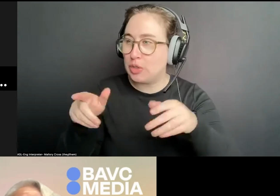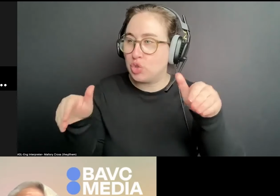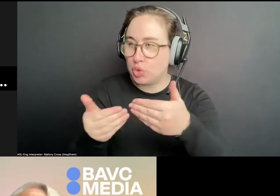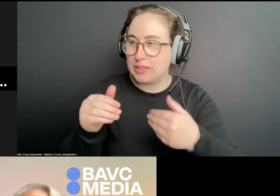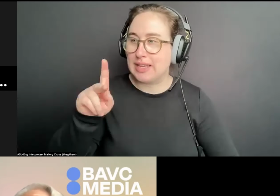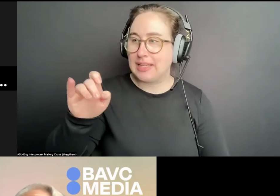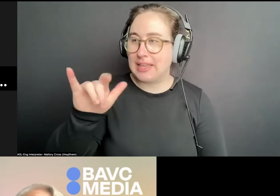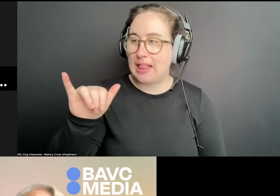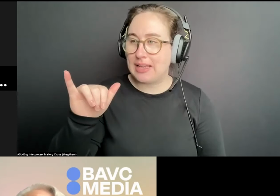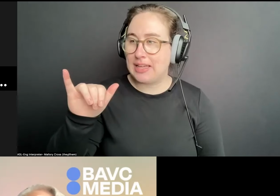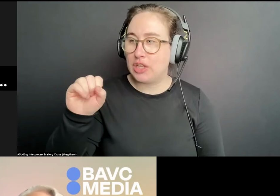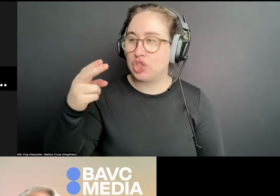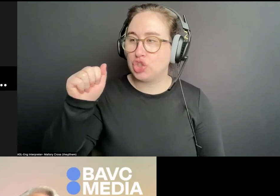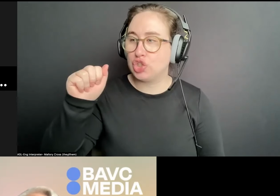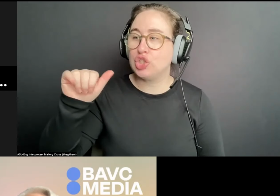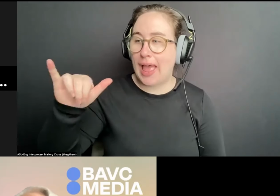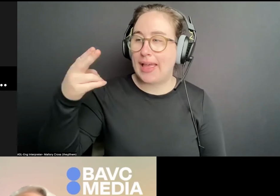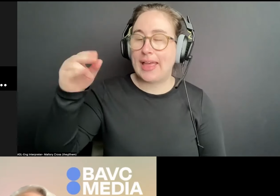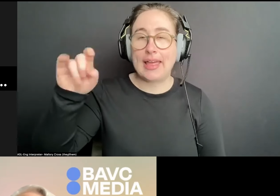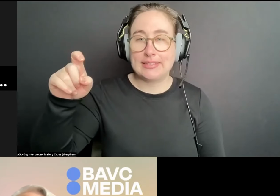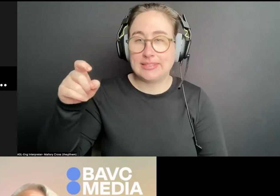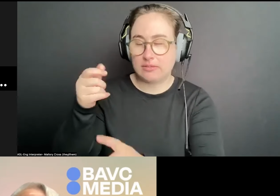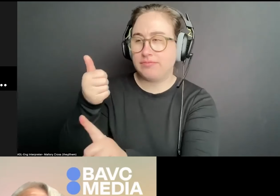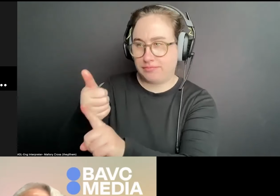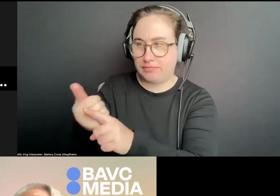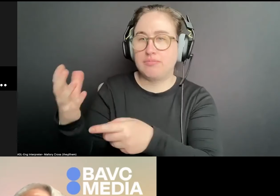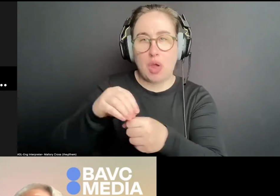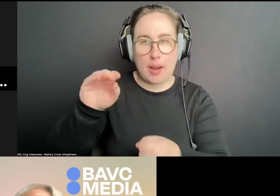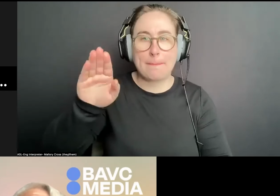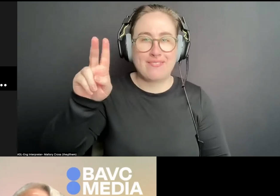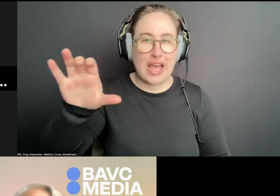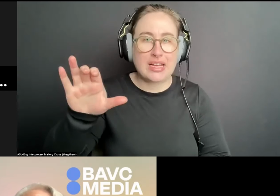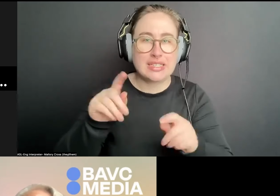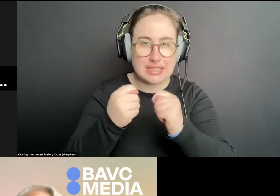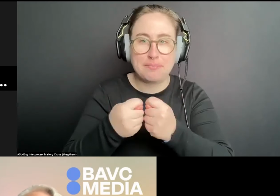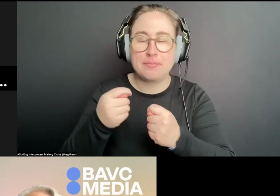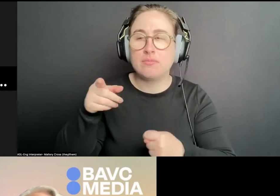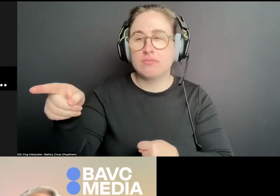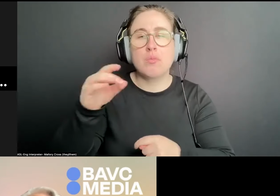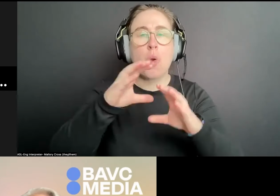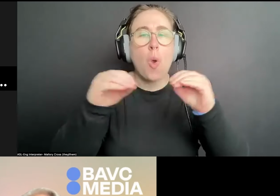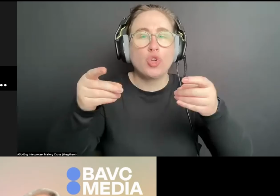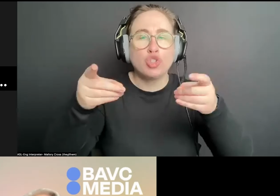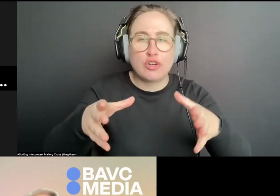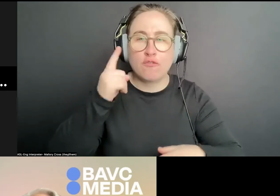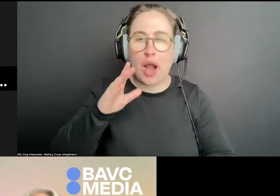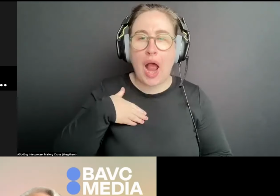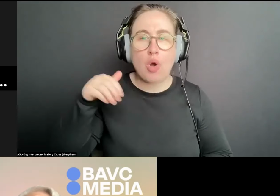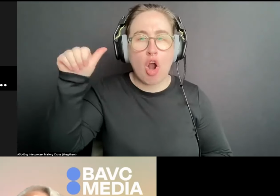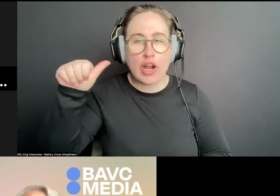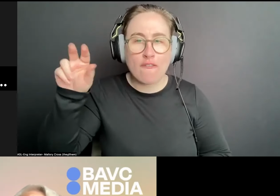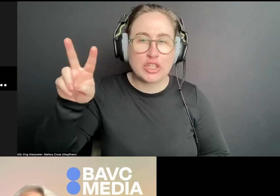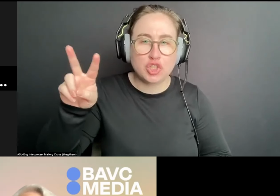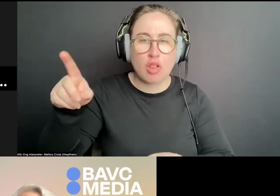who is part of BAVC Media's team. She is the co-director of our audiovisual